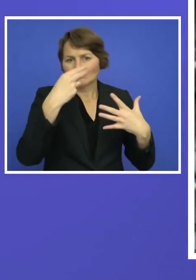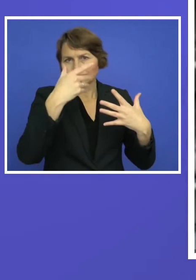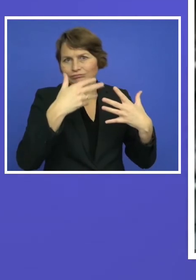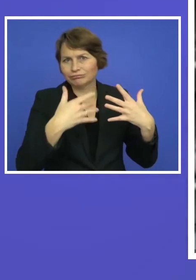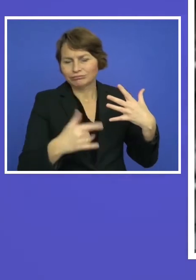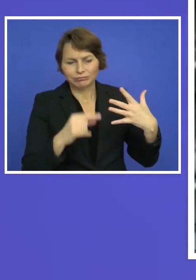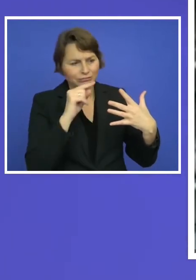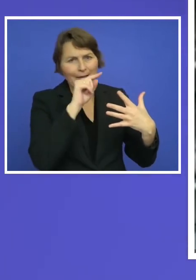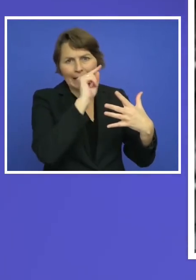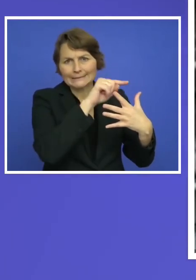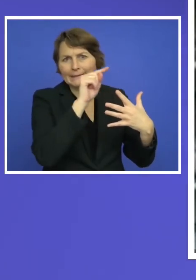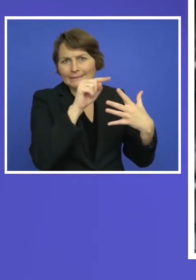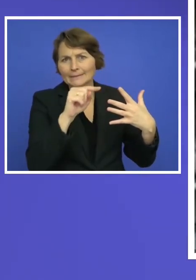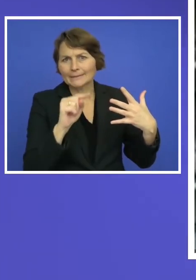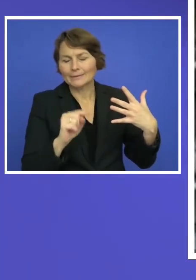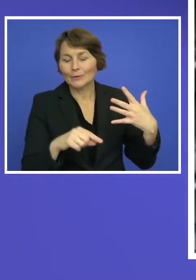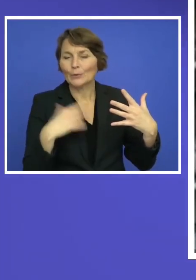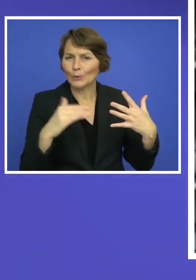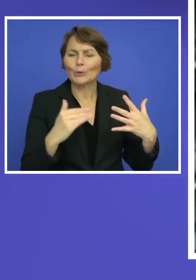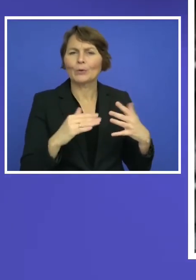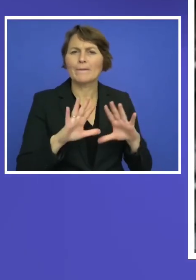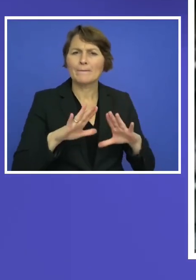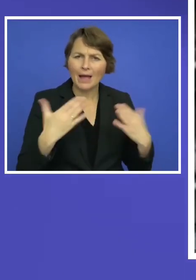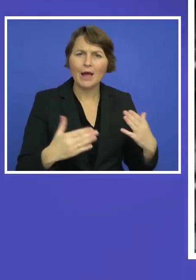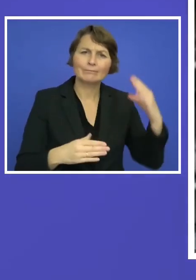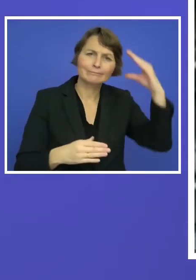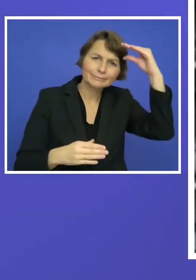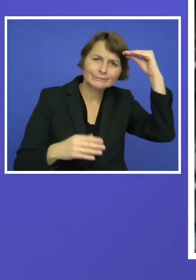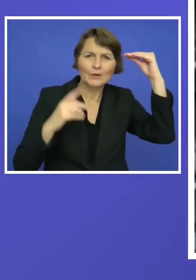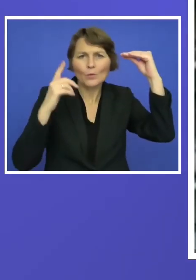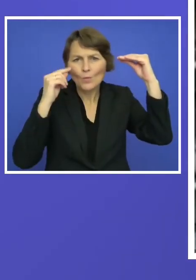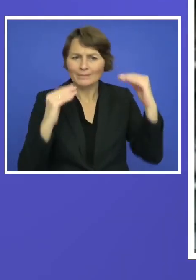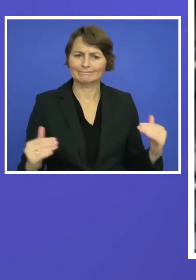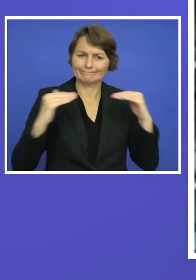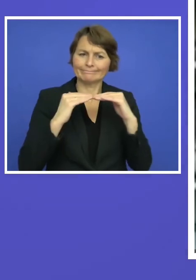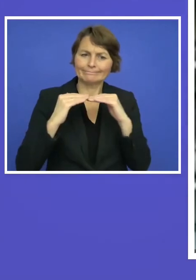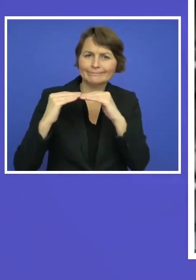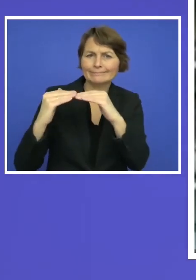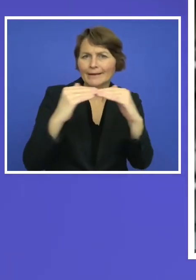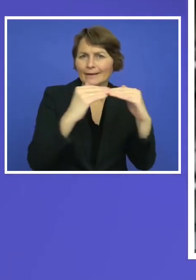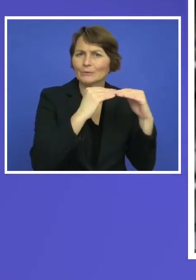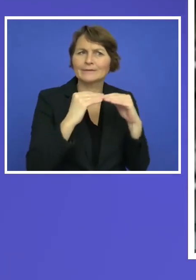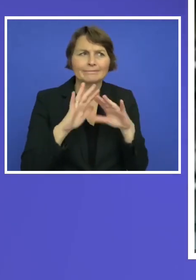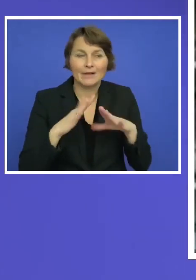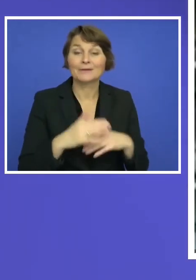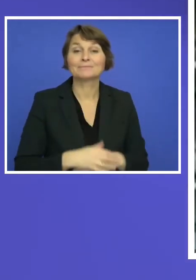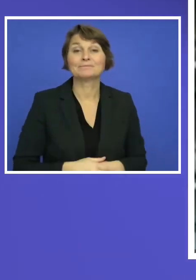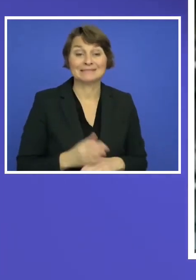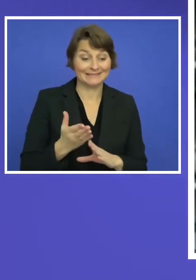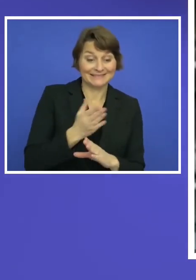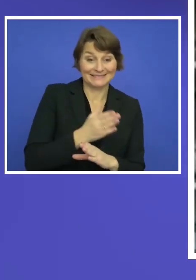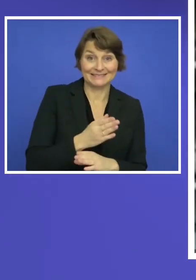on gender equity. And I can directly link to what Andreas said. Partnerships are